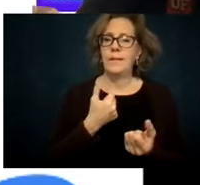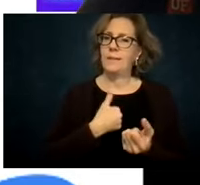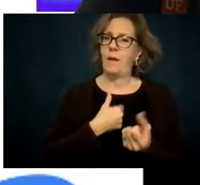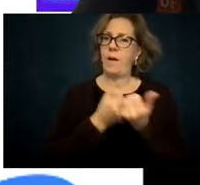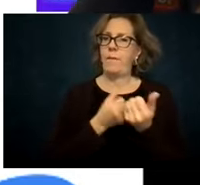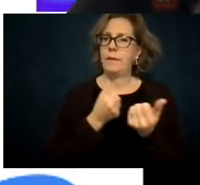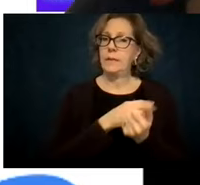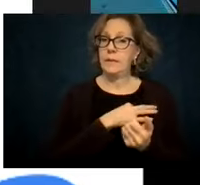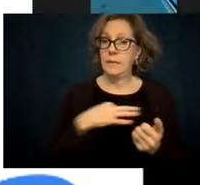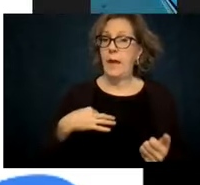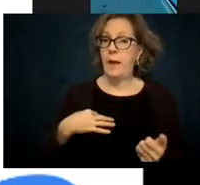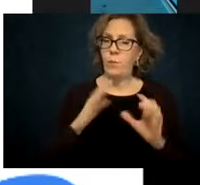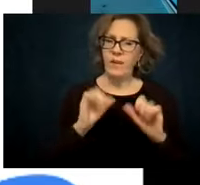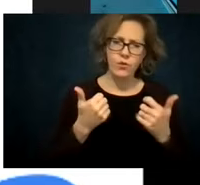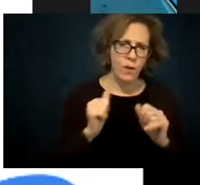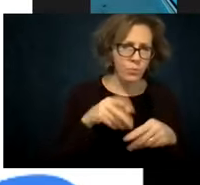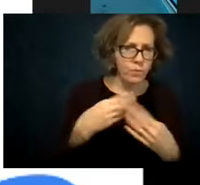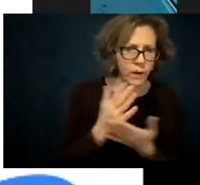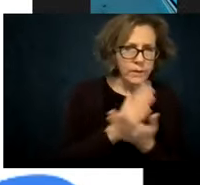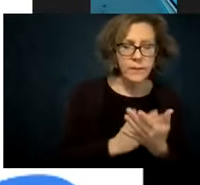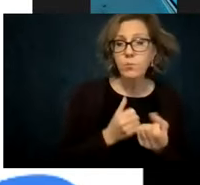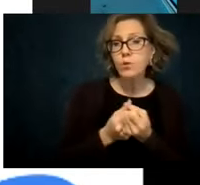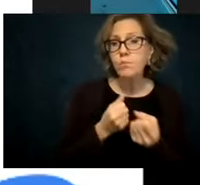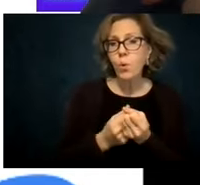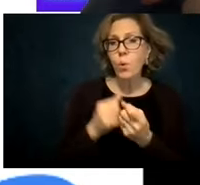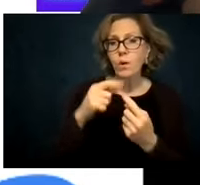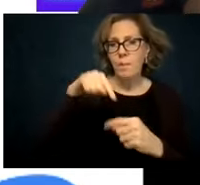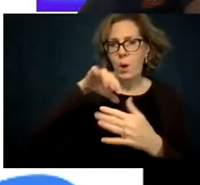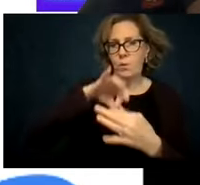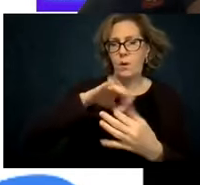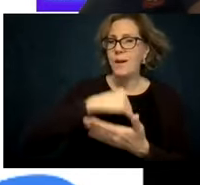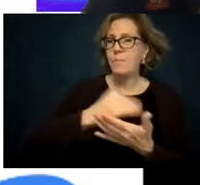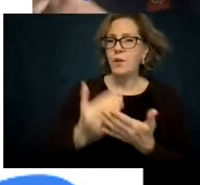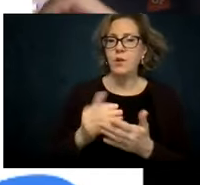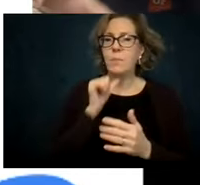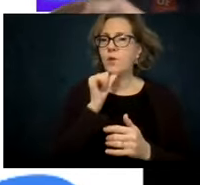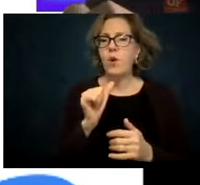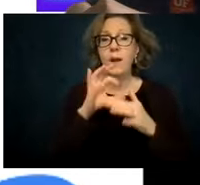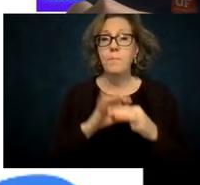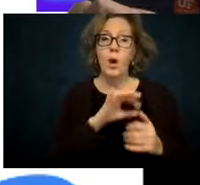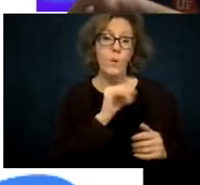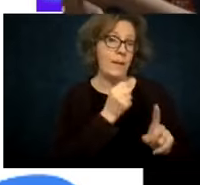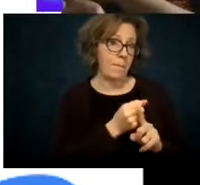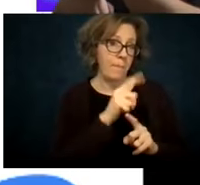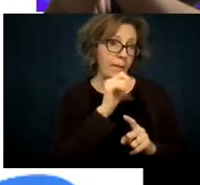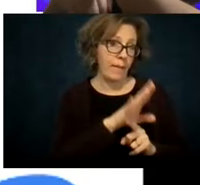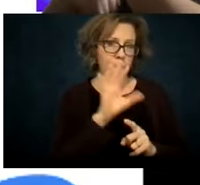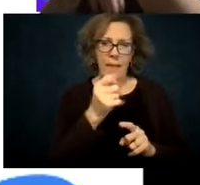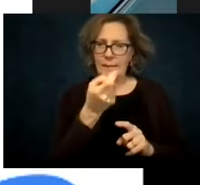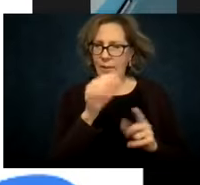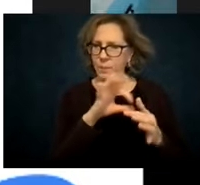can try to provide some support around that, but not quite related to Impact Lab, but thank you for the question.